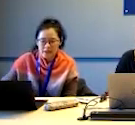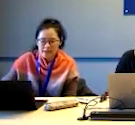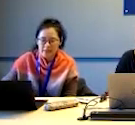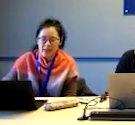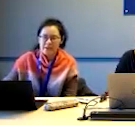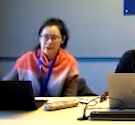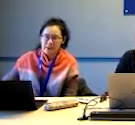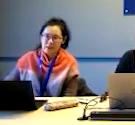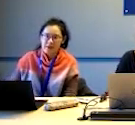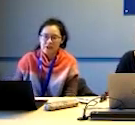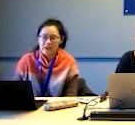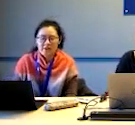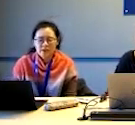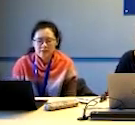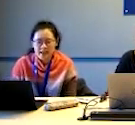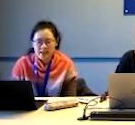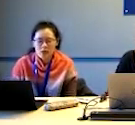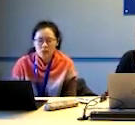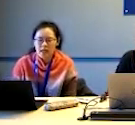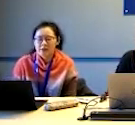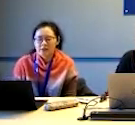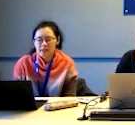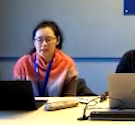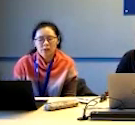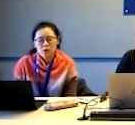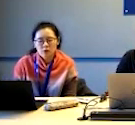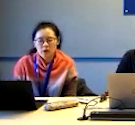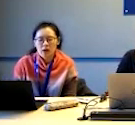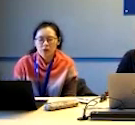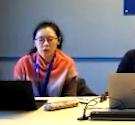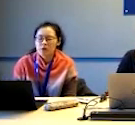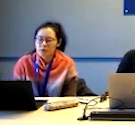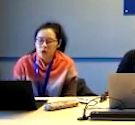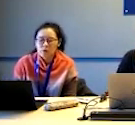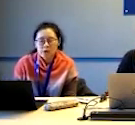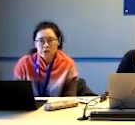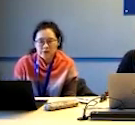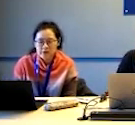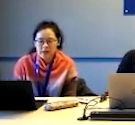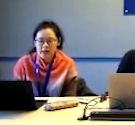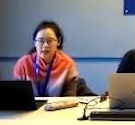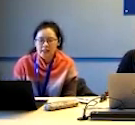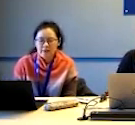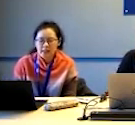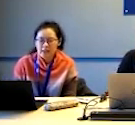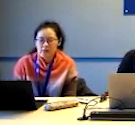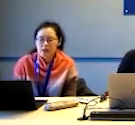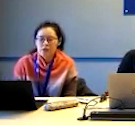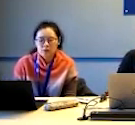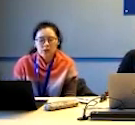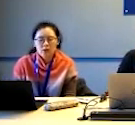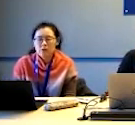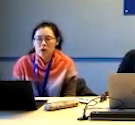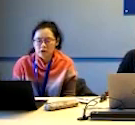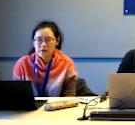Thank you, Haneen. And just like the patient in the video said, we have conducted a total of 12 questions and divided them